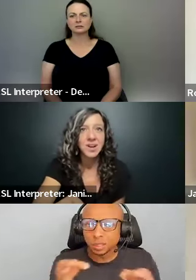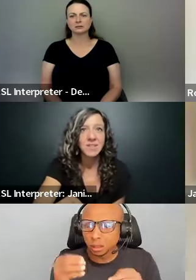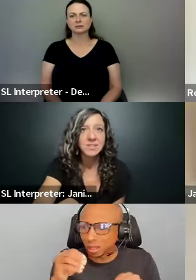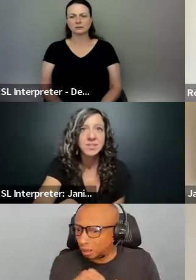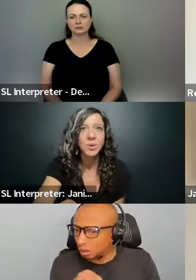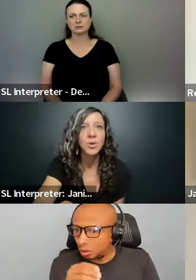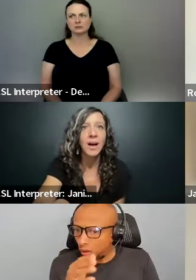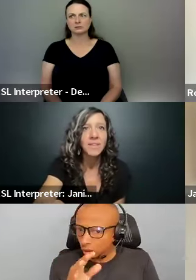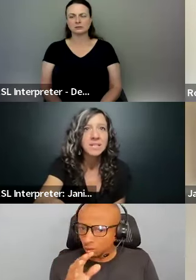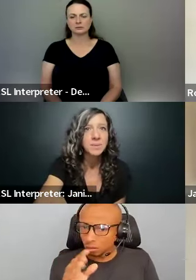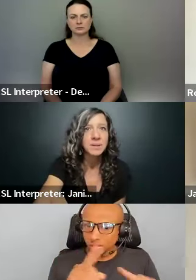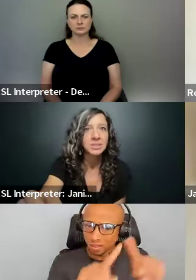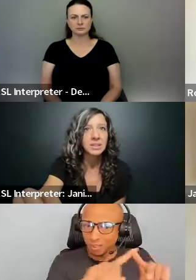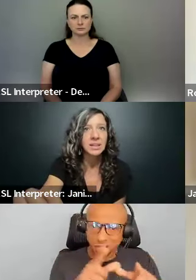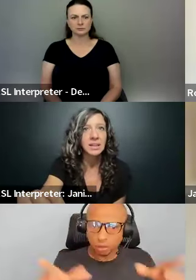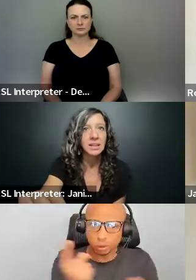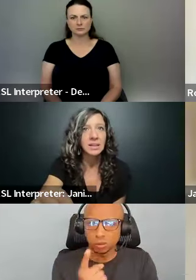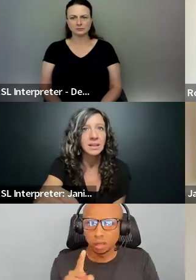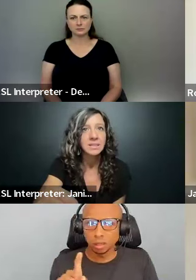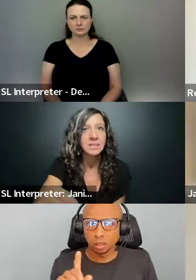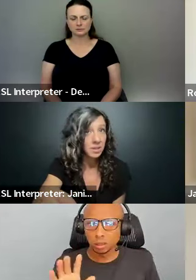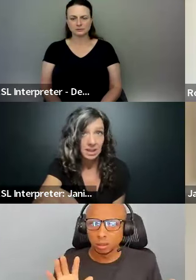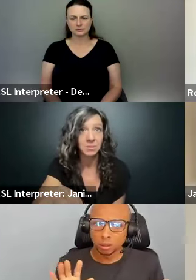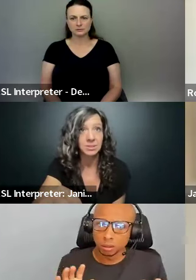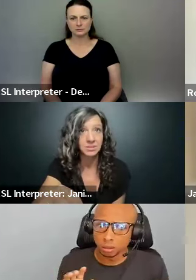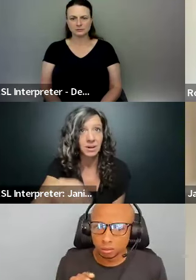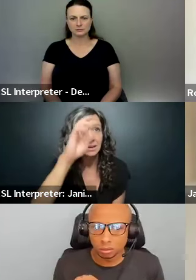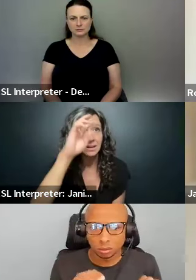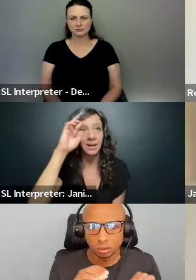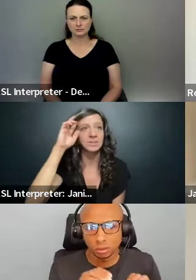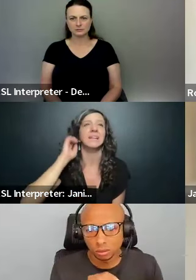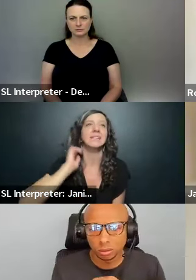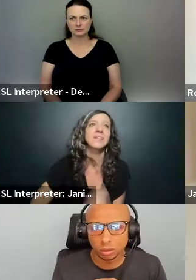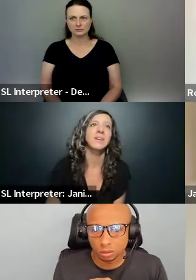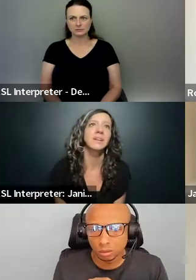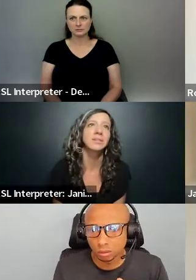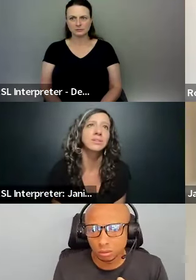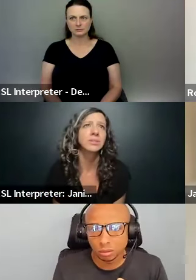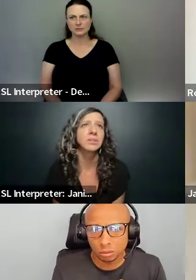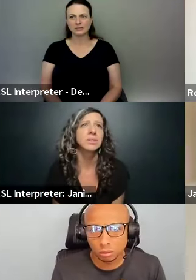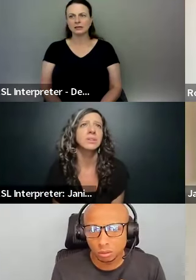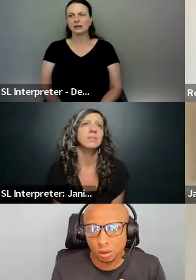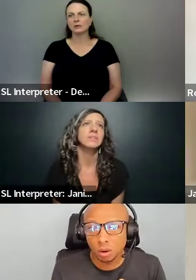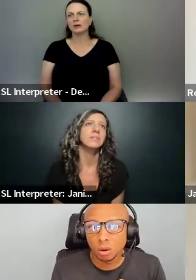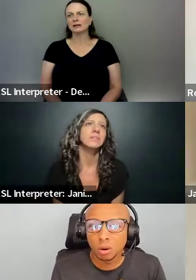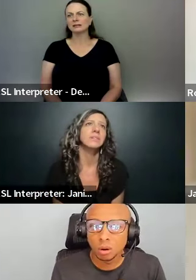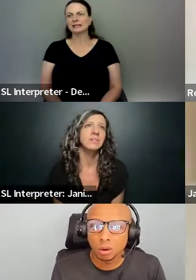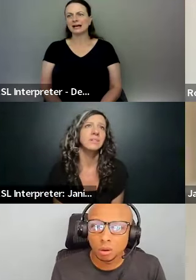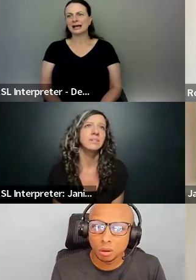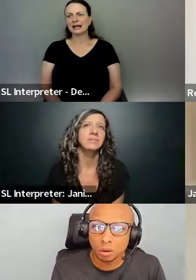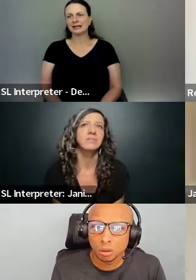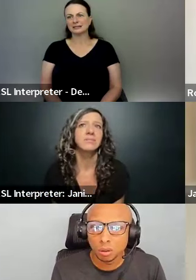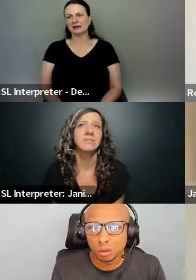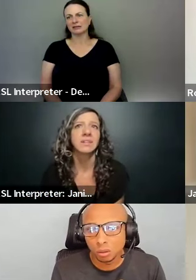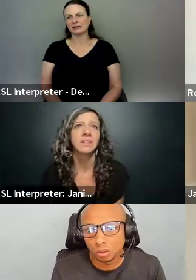Yeah, this is Travis. So you'll have the explanation in different languages, right? Not just ASL or English. Well,